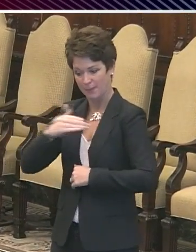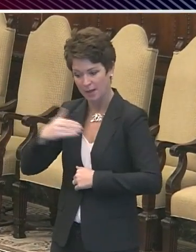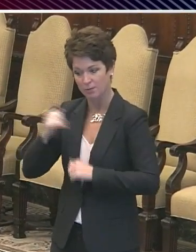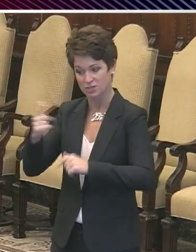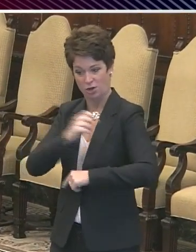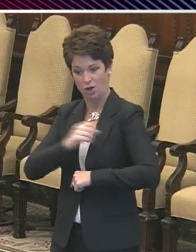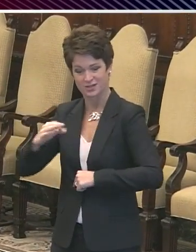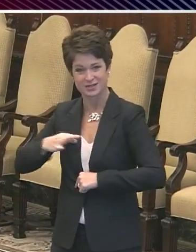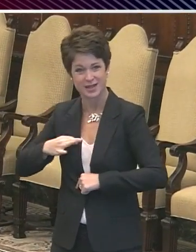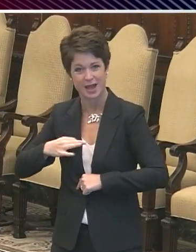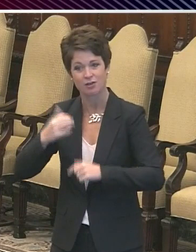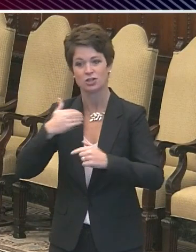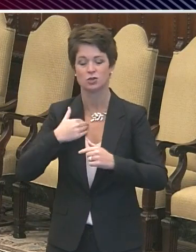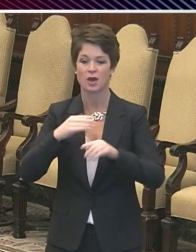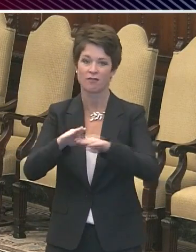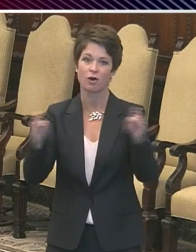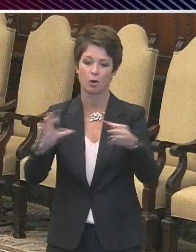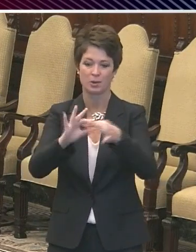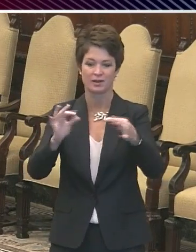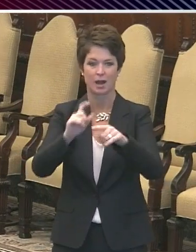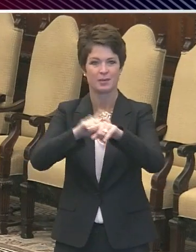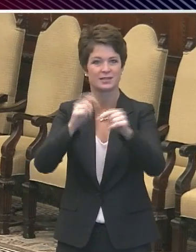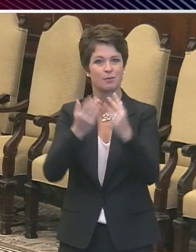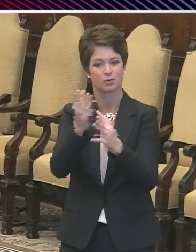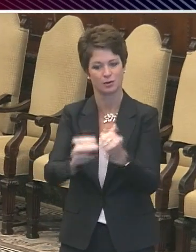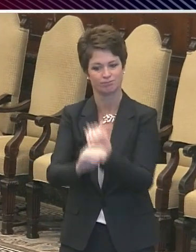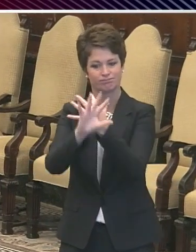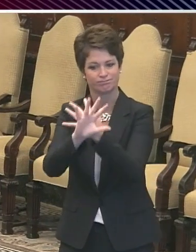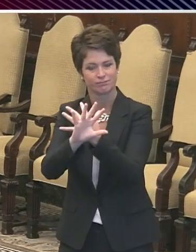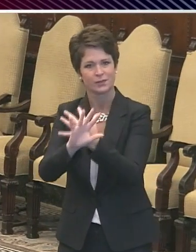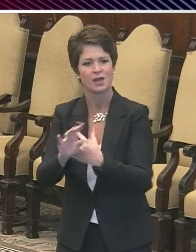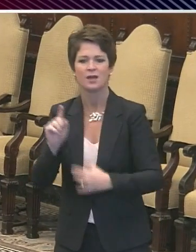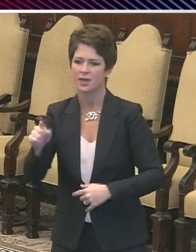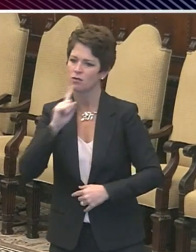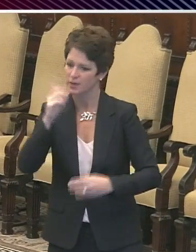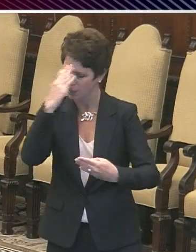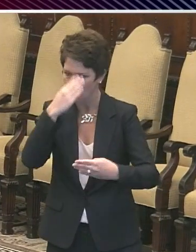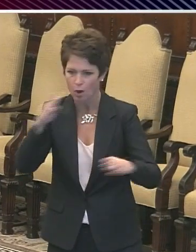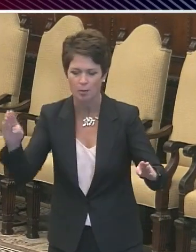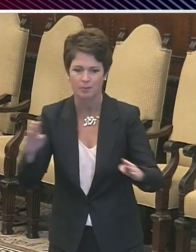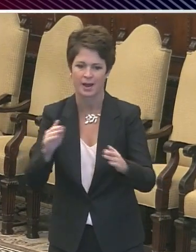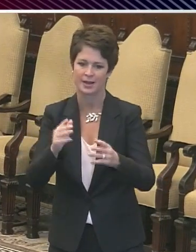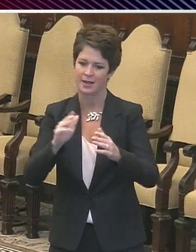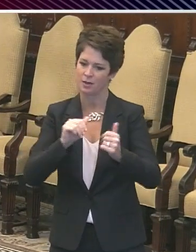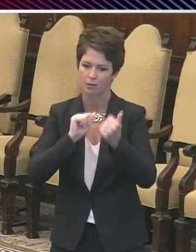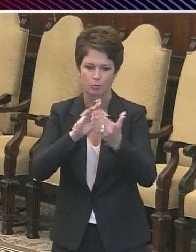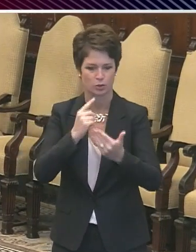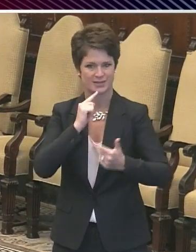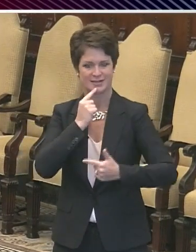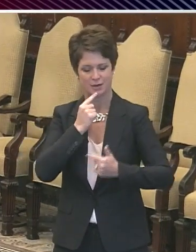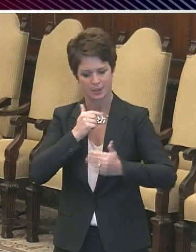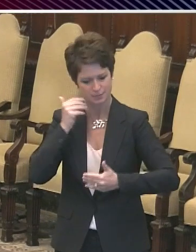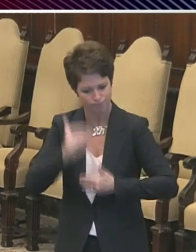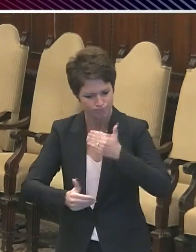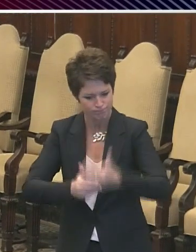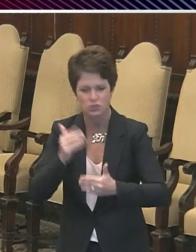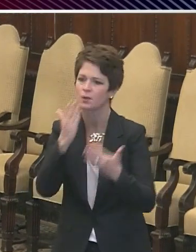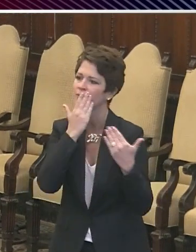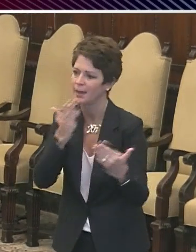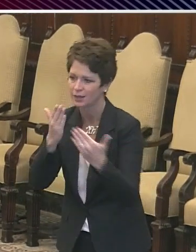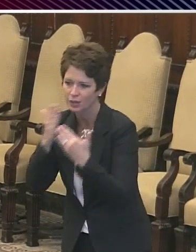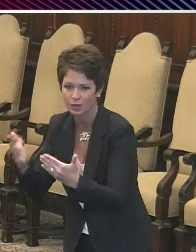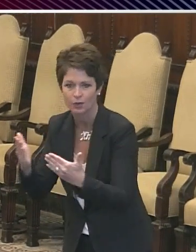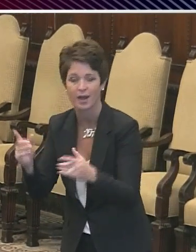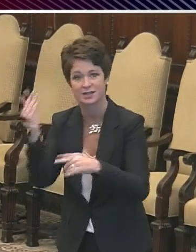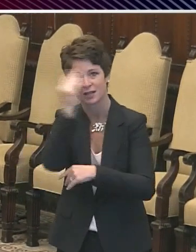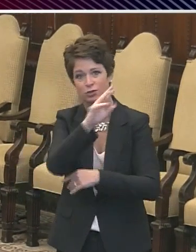these abbreviated virtual hearings. And I appreciate the seriousness and open-mindedness with which they are approaching this task. As I said